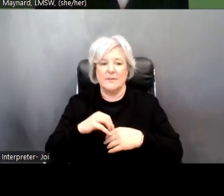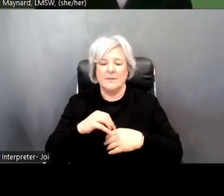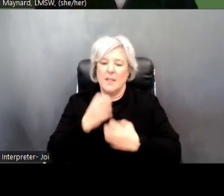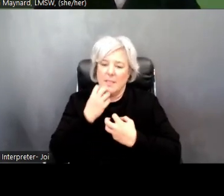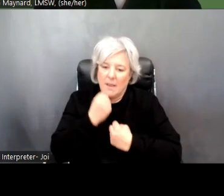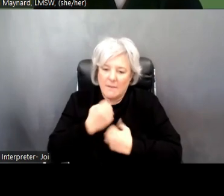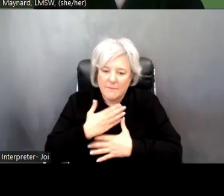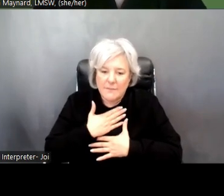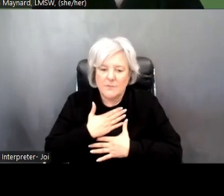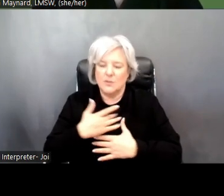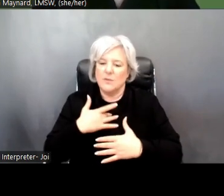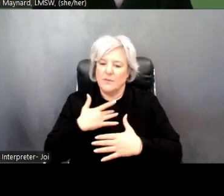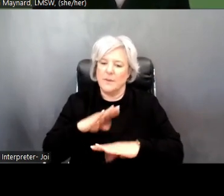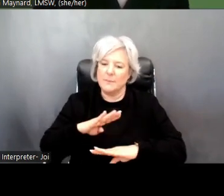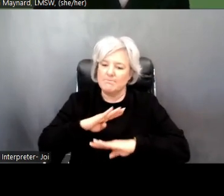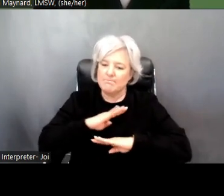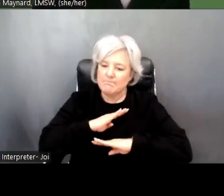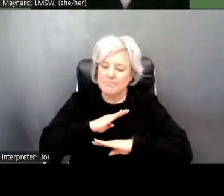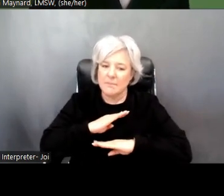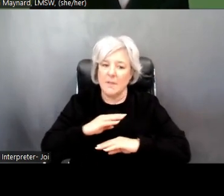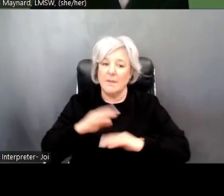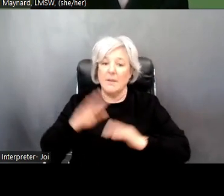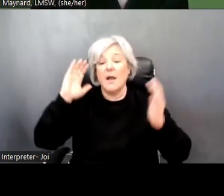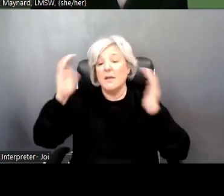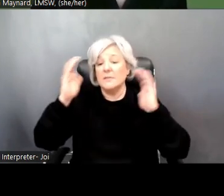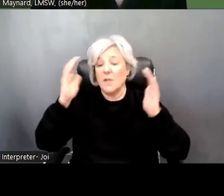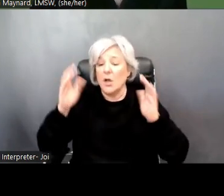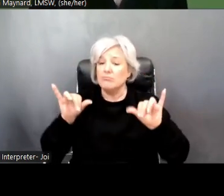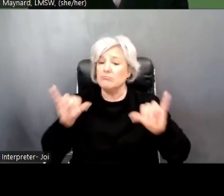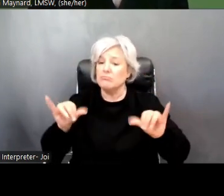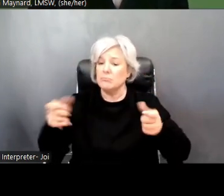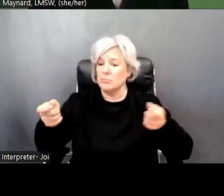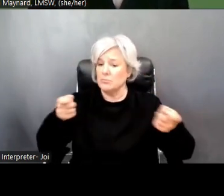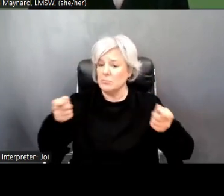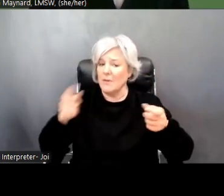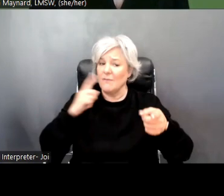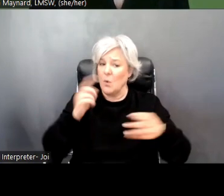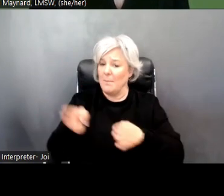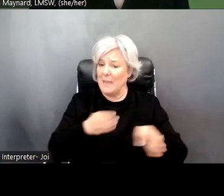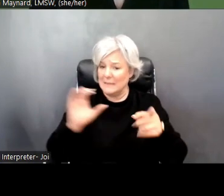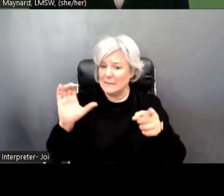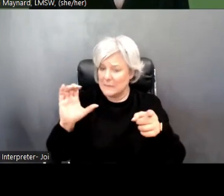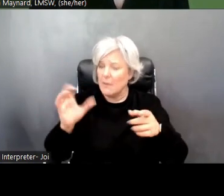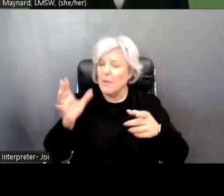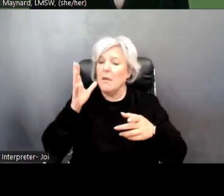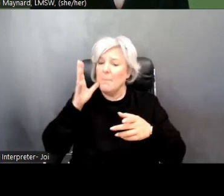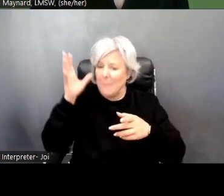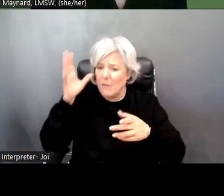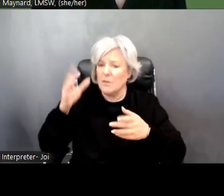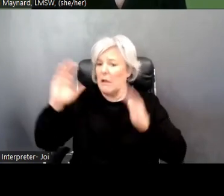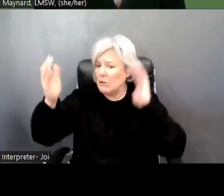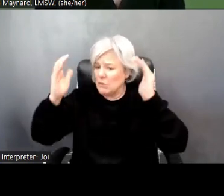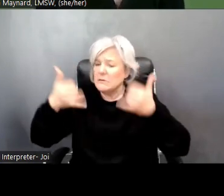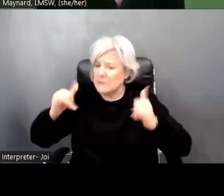love, right? Adults are still in charge when using Plan C because they're deciding what to address and what to drop for